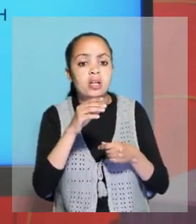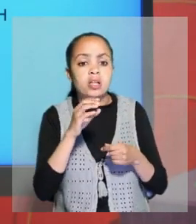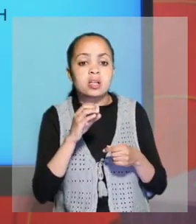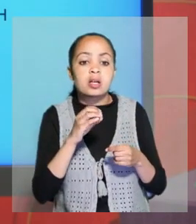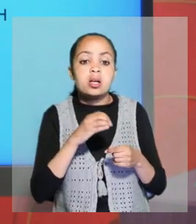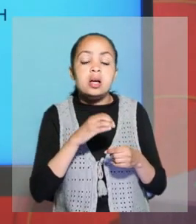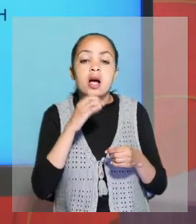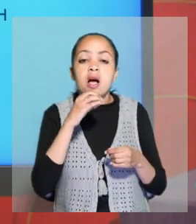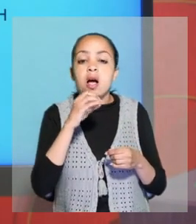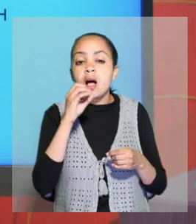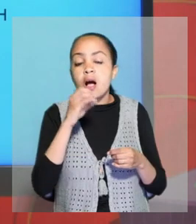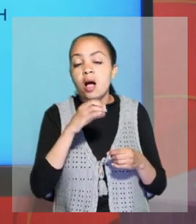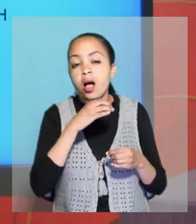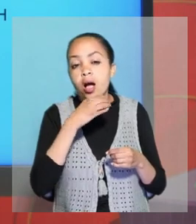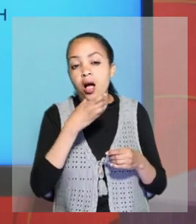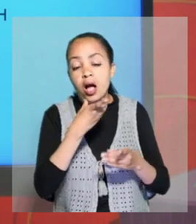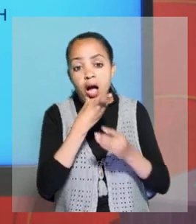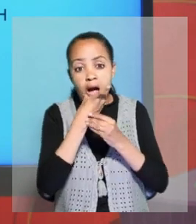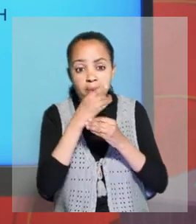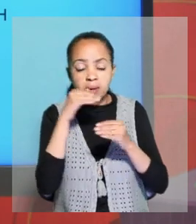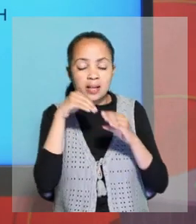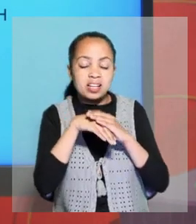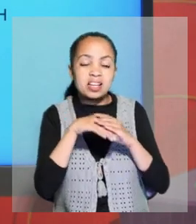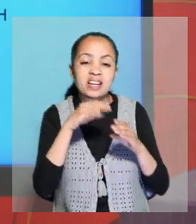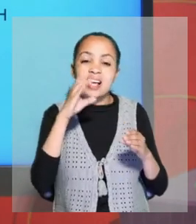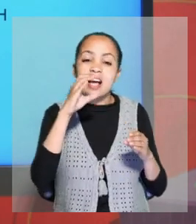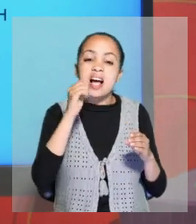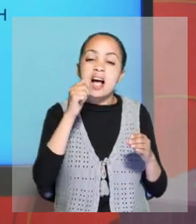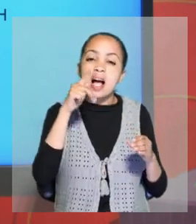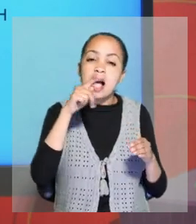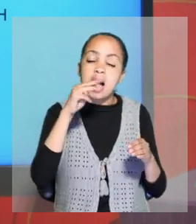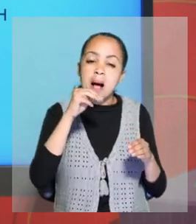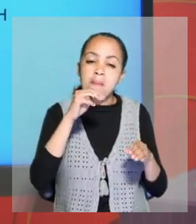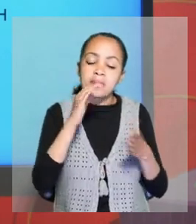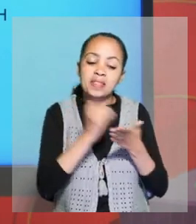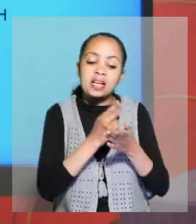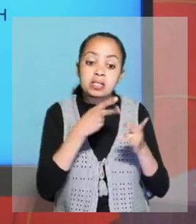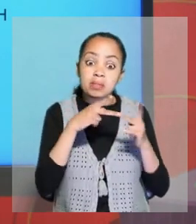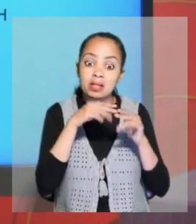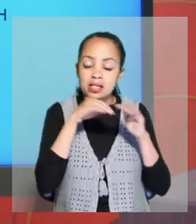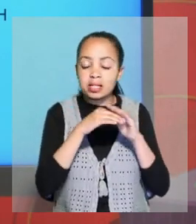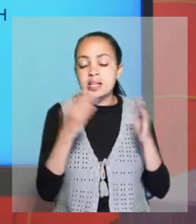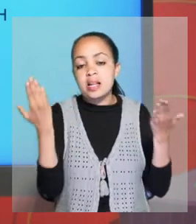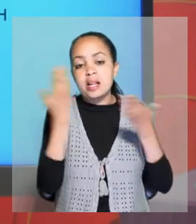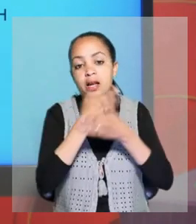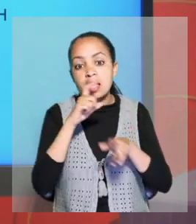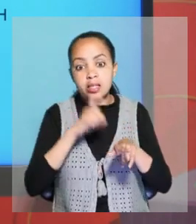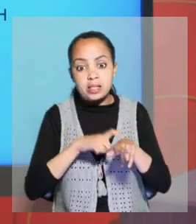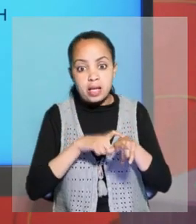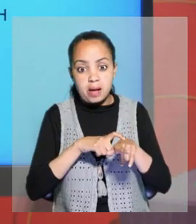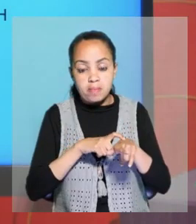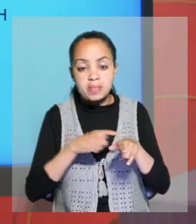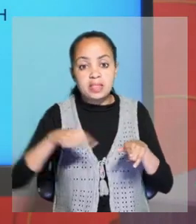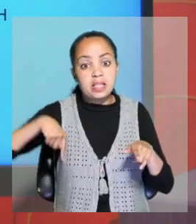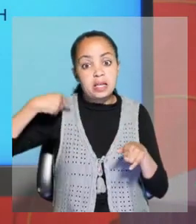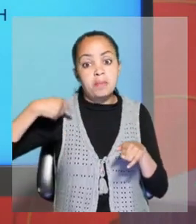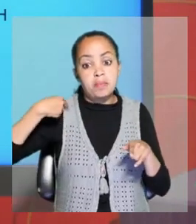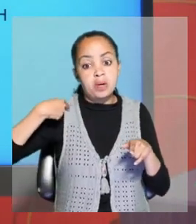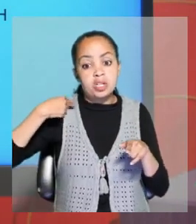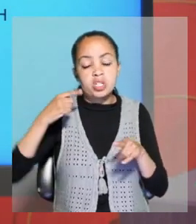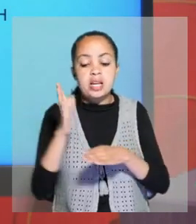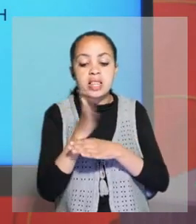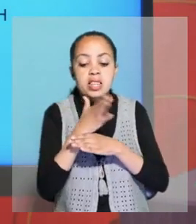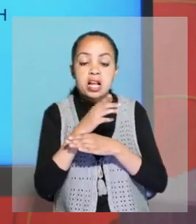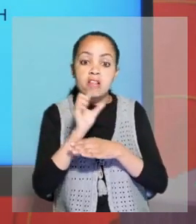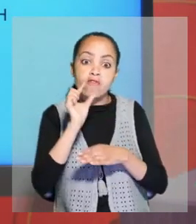carbon fixation in calm photosynthesis takes place during a night time when the temperature in the leaf